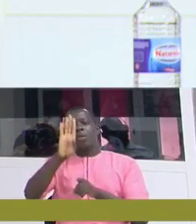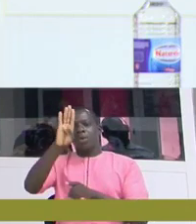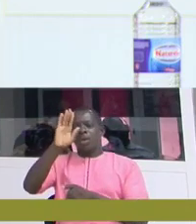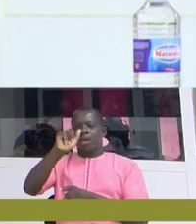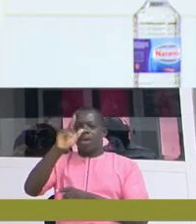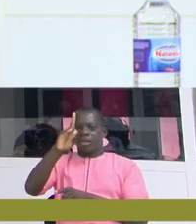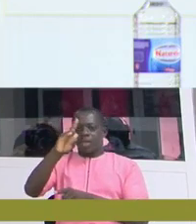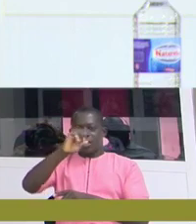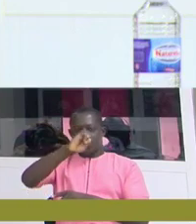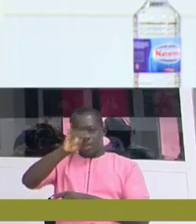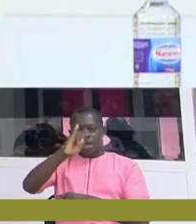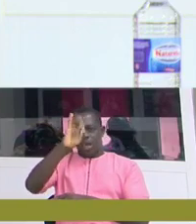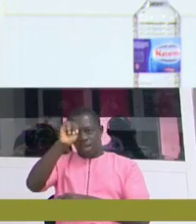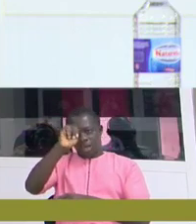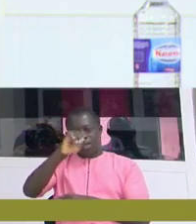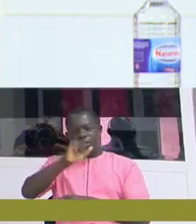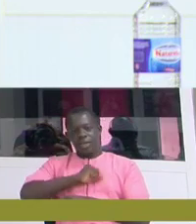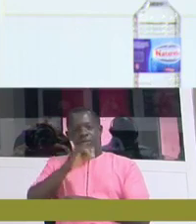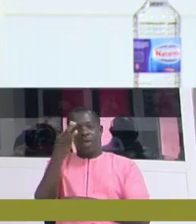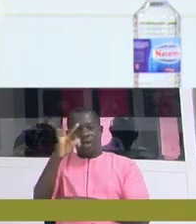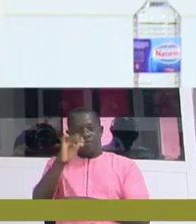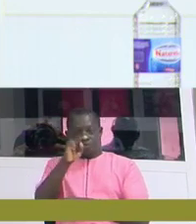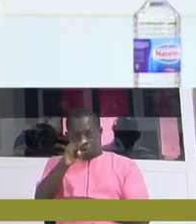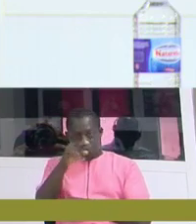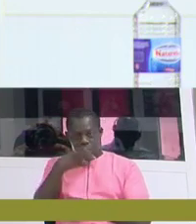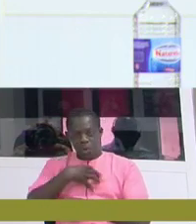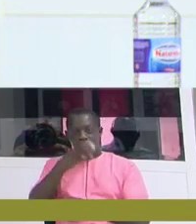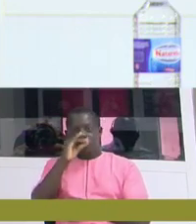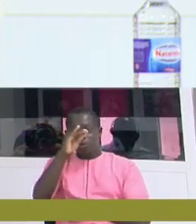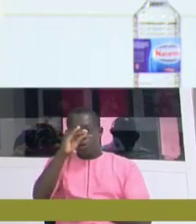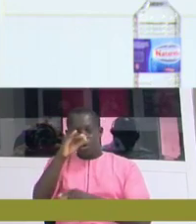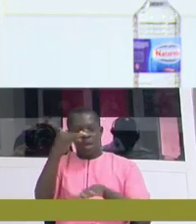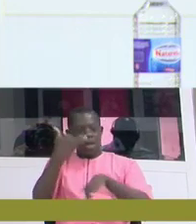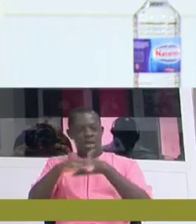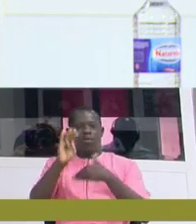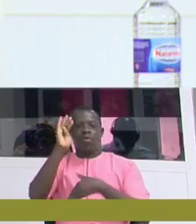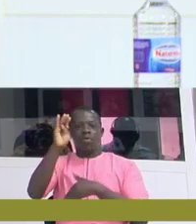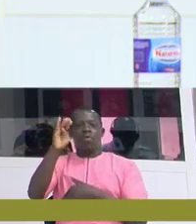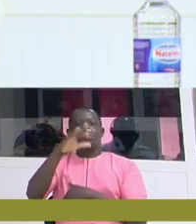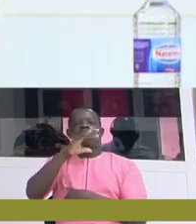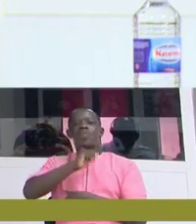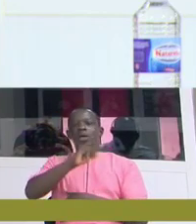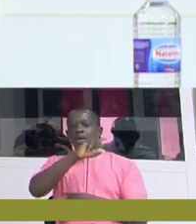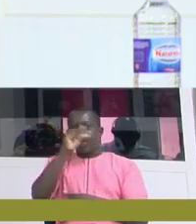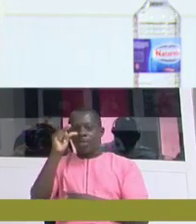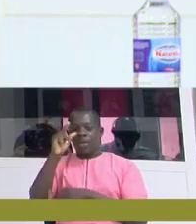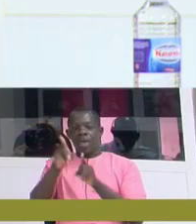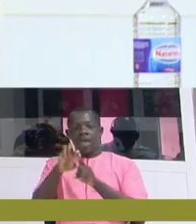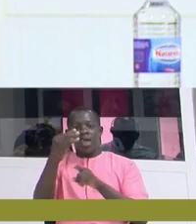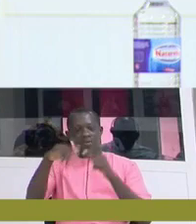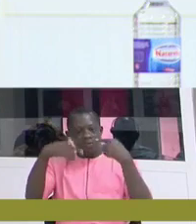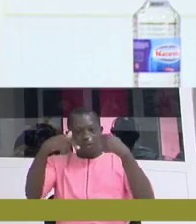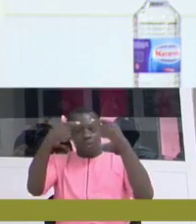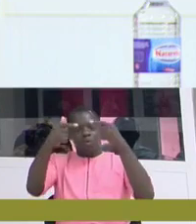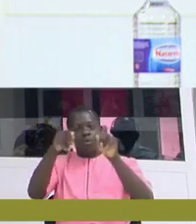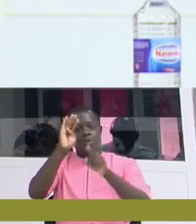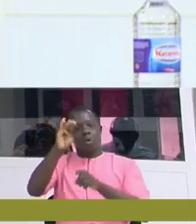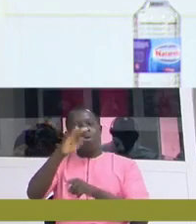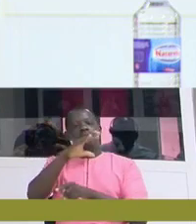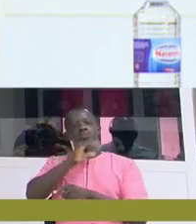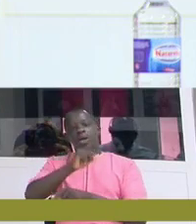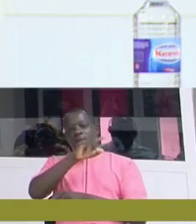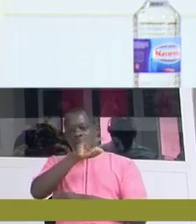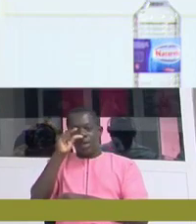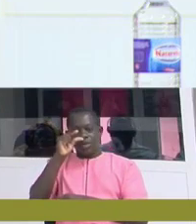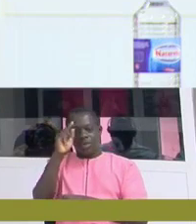you are talking. Isikale assisto bondiye. Remove don't if you mention assist's name. Ni ka assisto fola diamo ko no. If you continue mentioning